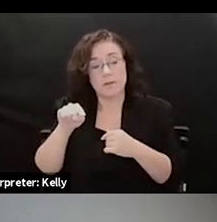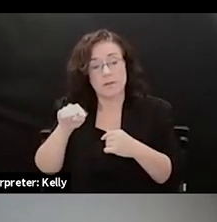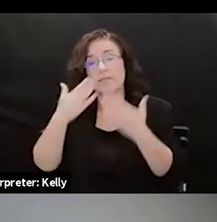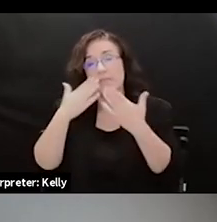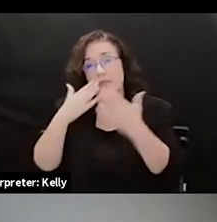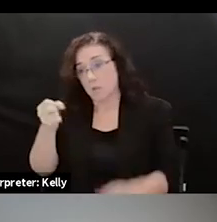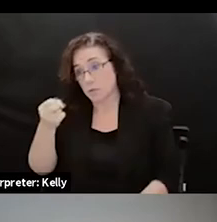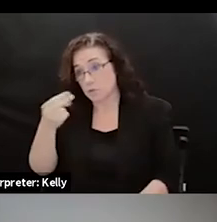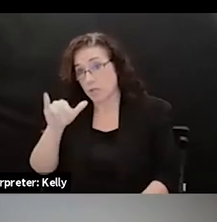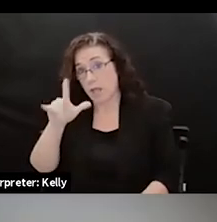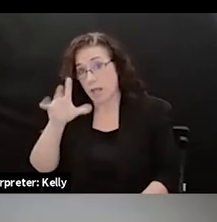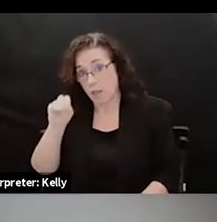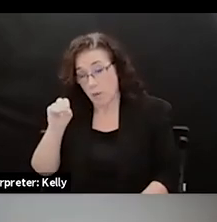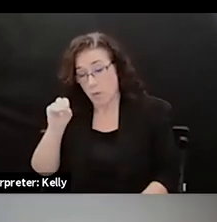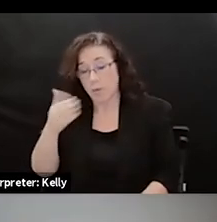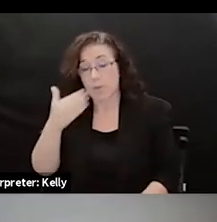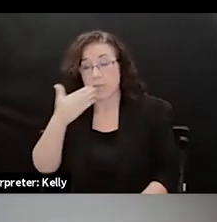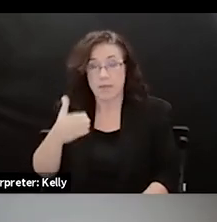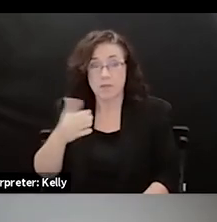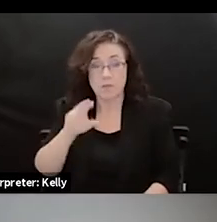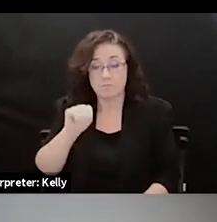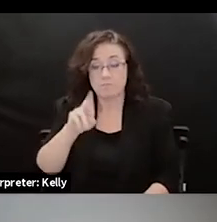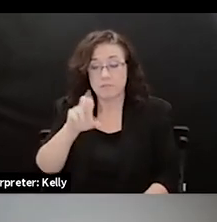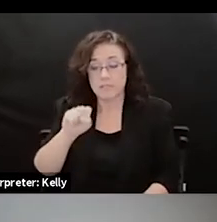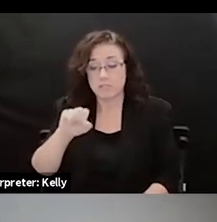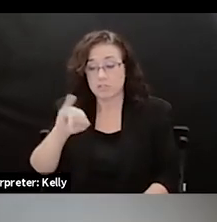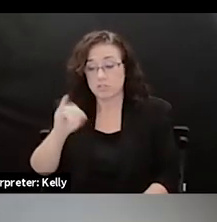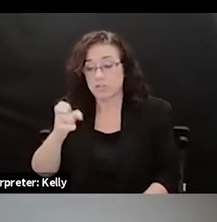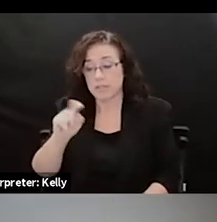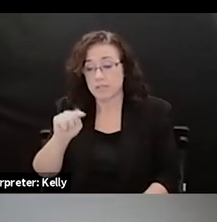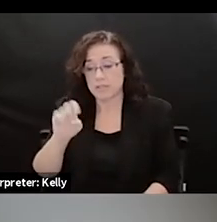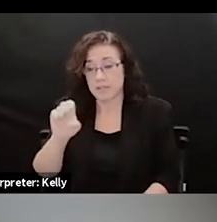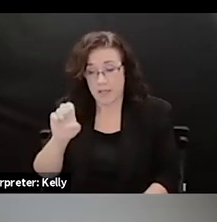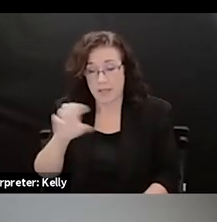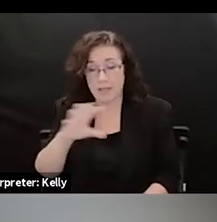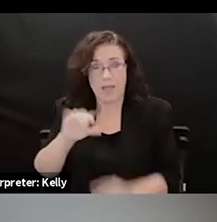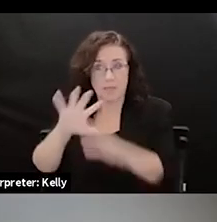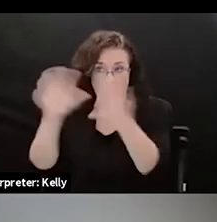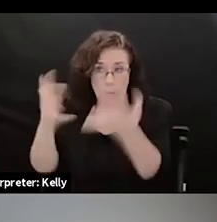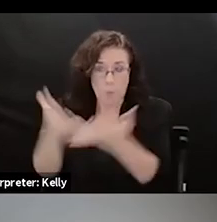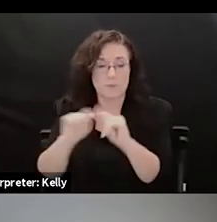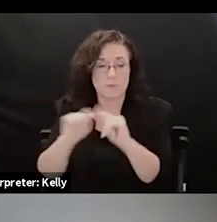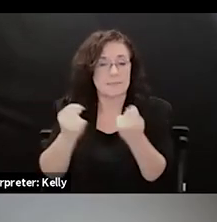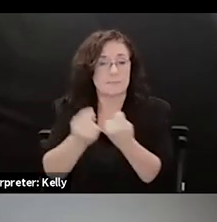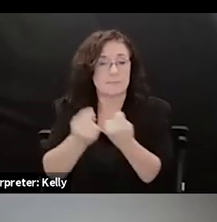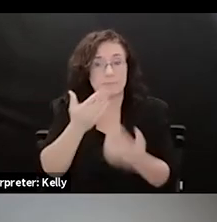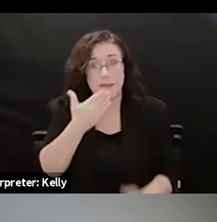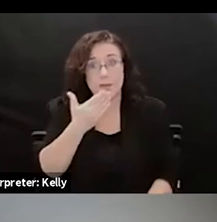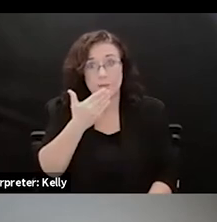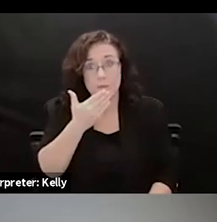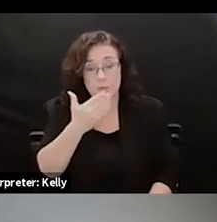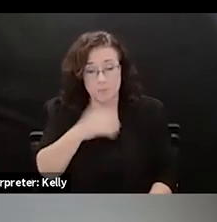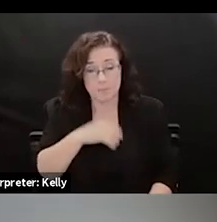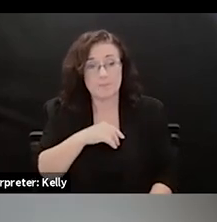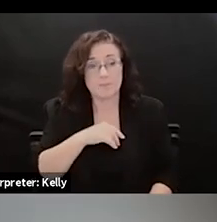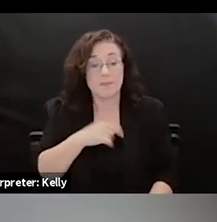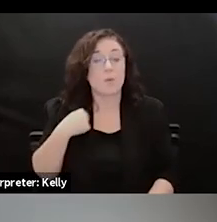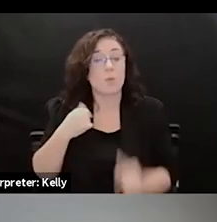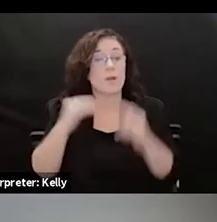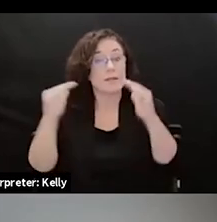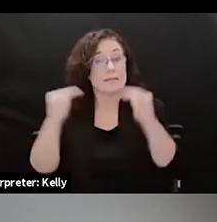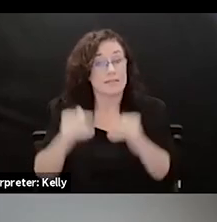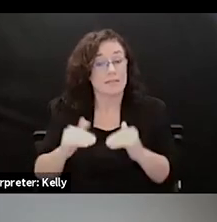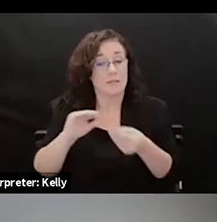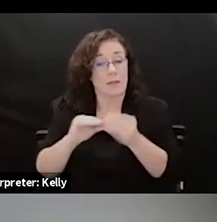you to ms chete and the entire team we're on now to number